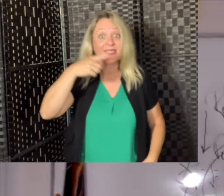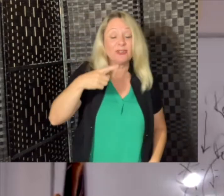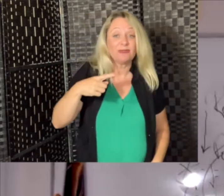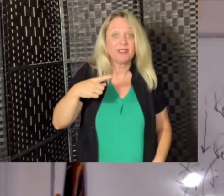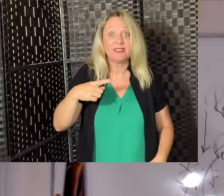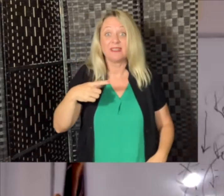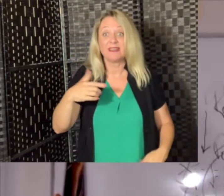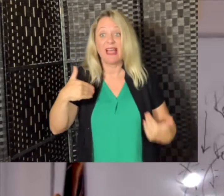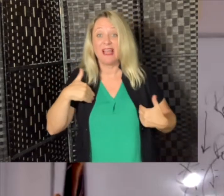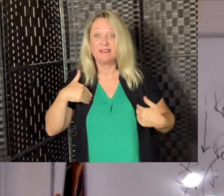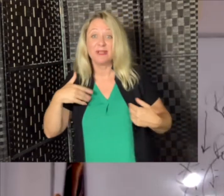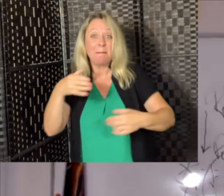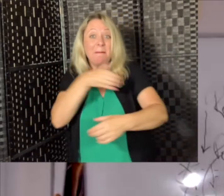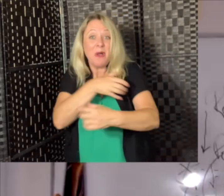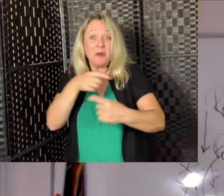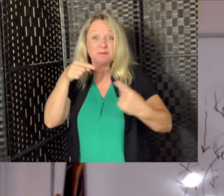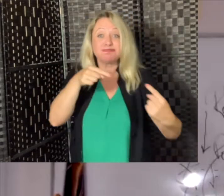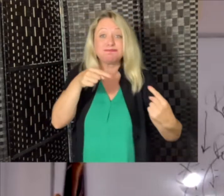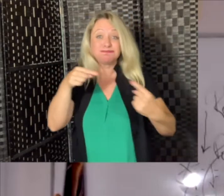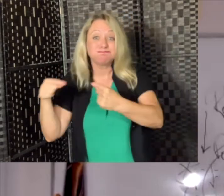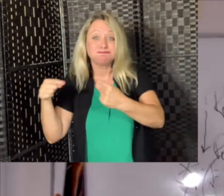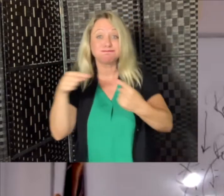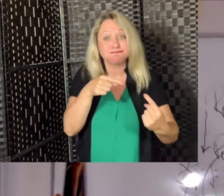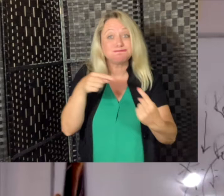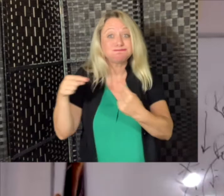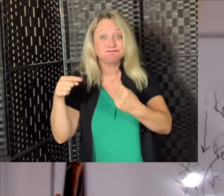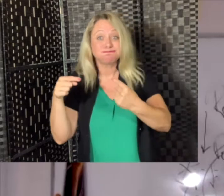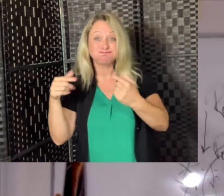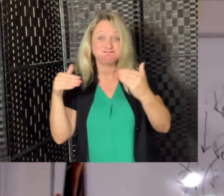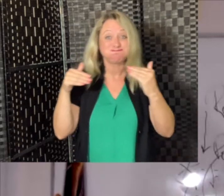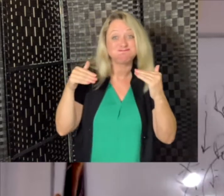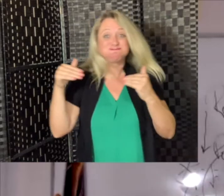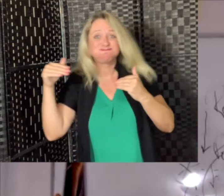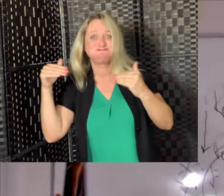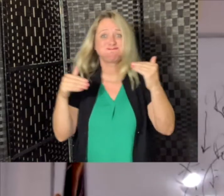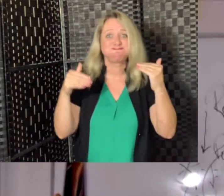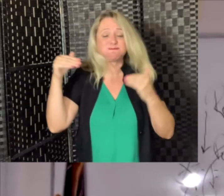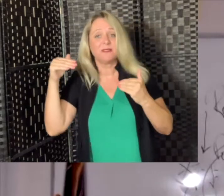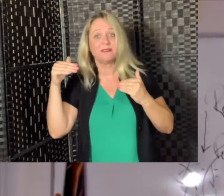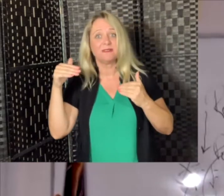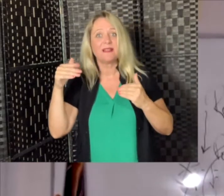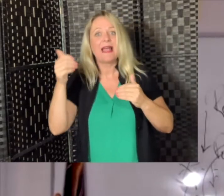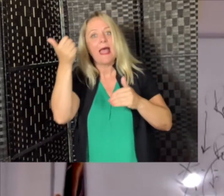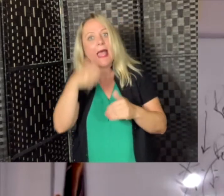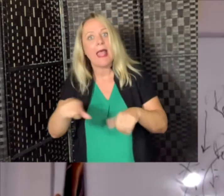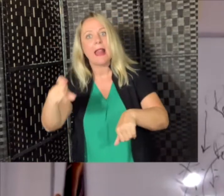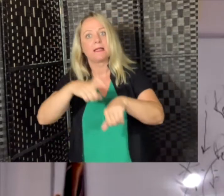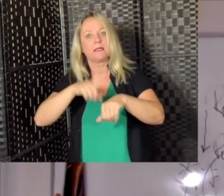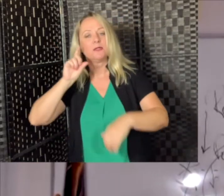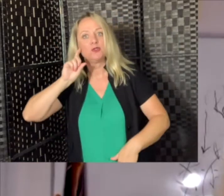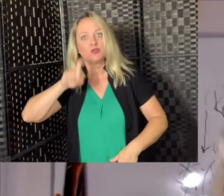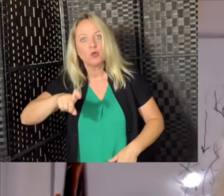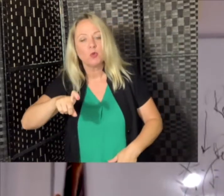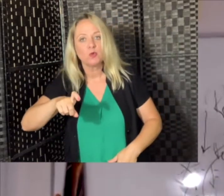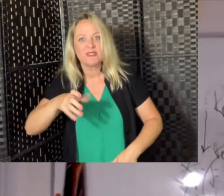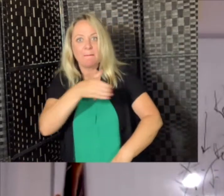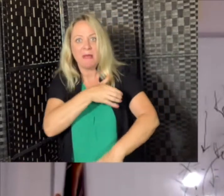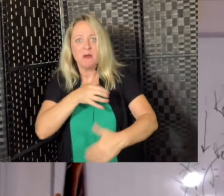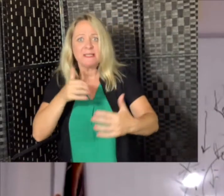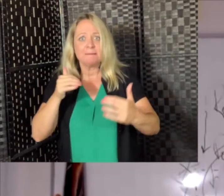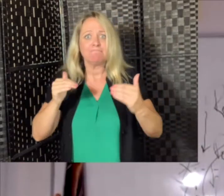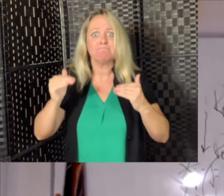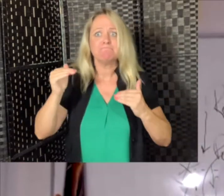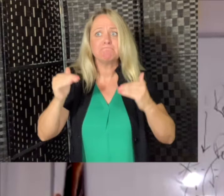each one of us to become world travelers, extraordinarily skilled world travelers, which